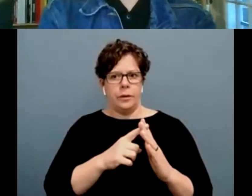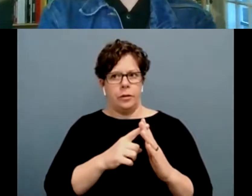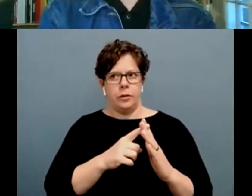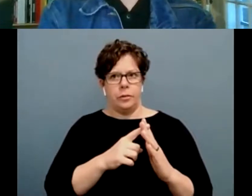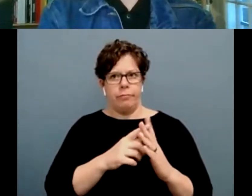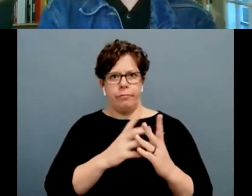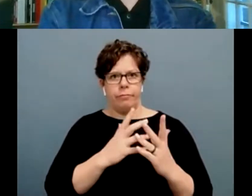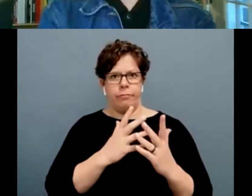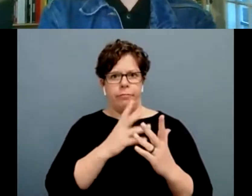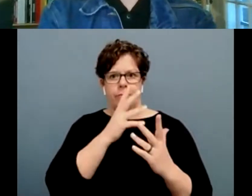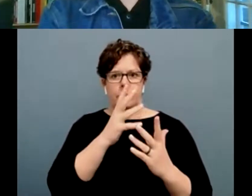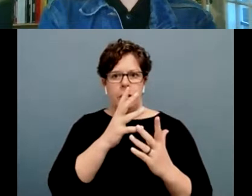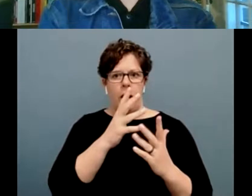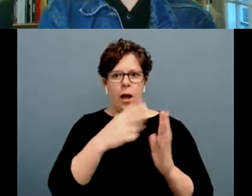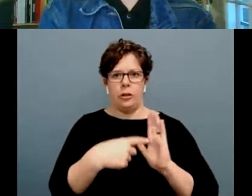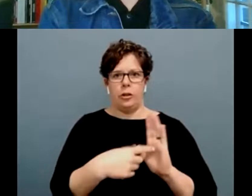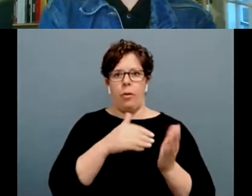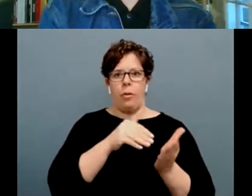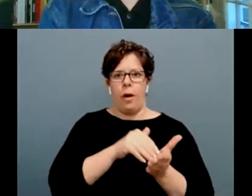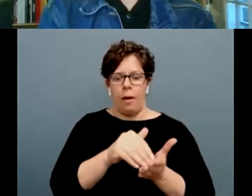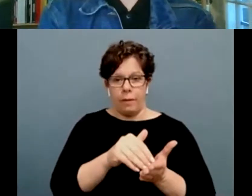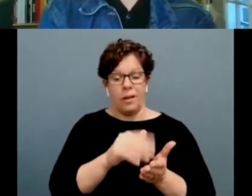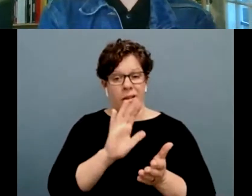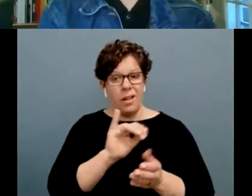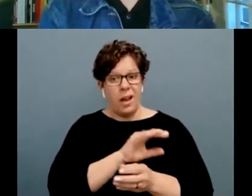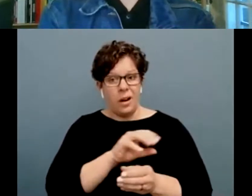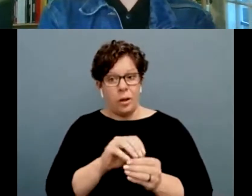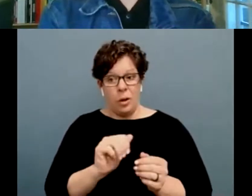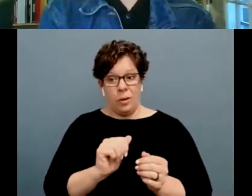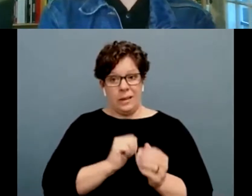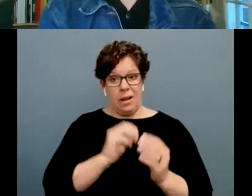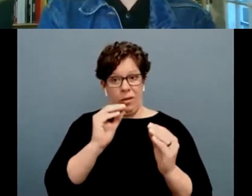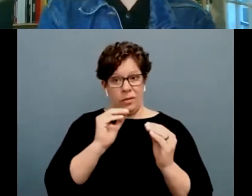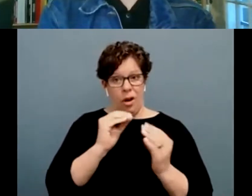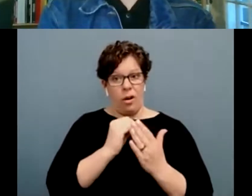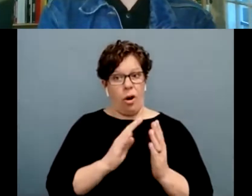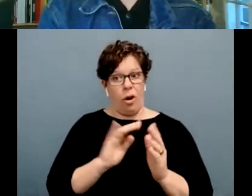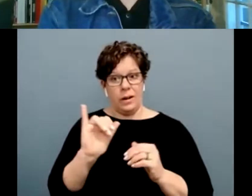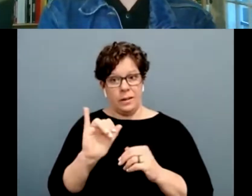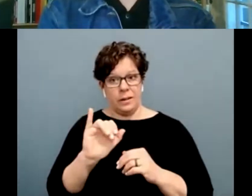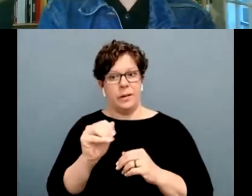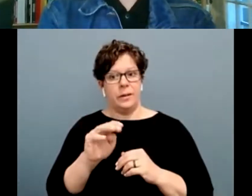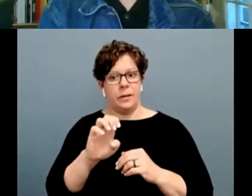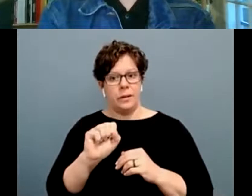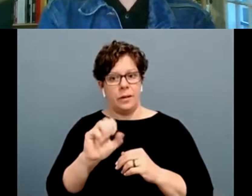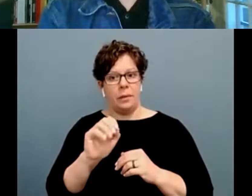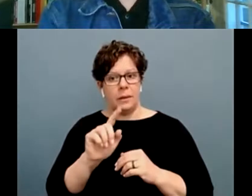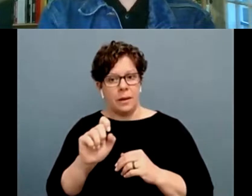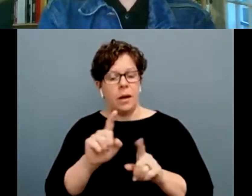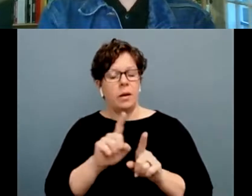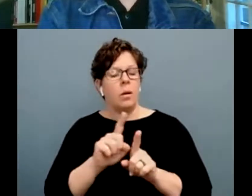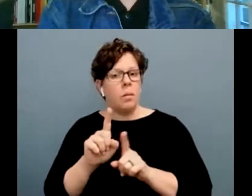traditionally been underrepresented, and that includes self-taught artists like James Castle, but also people of color, indigenous